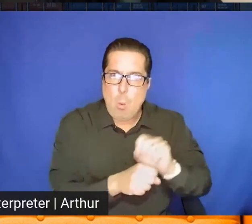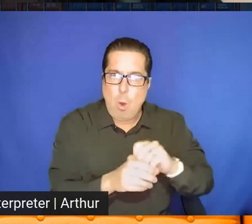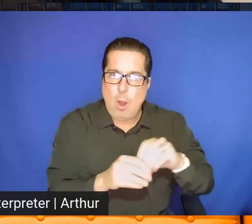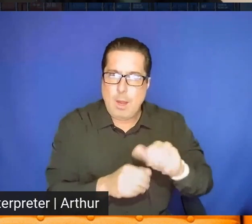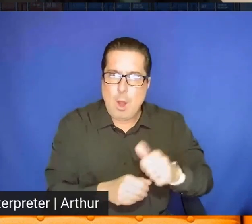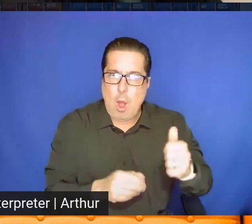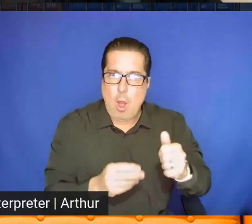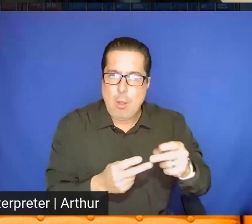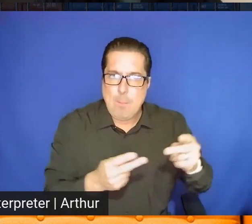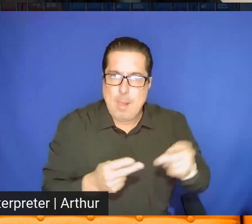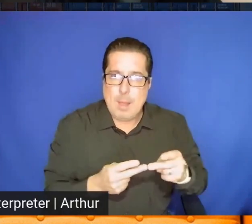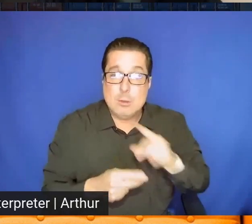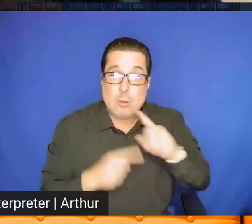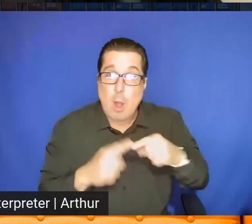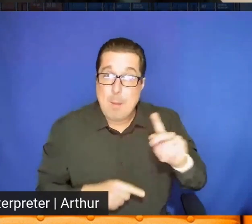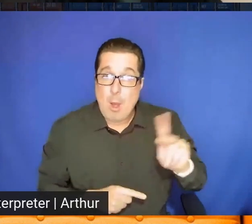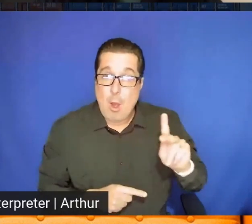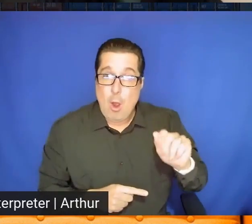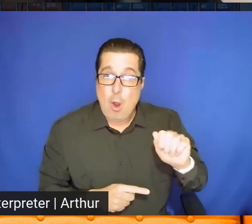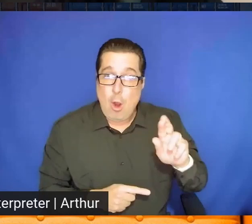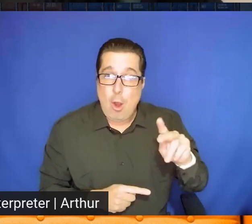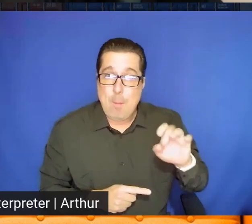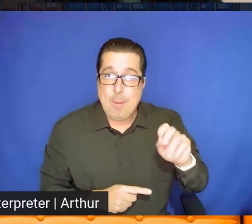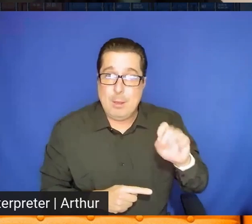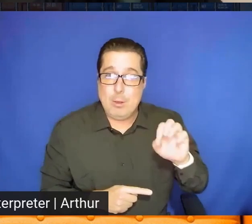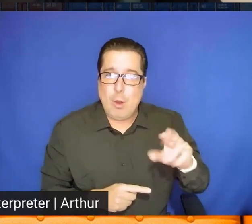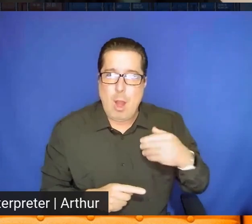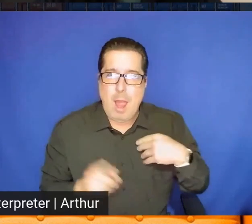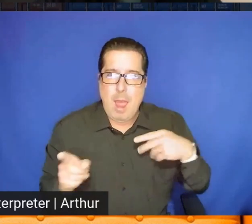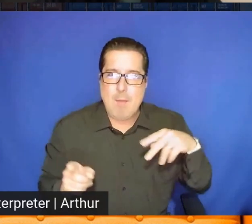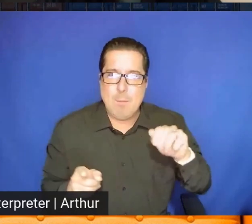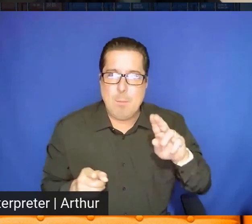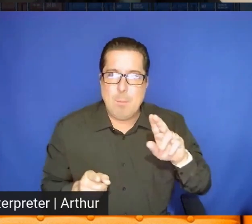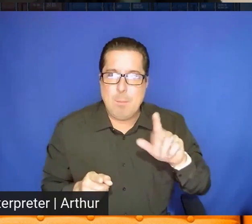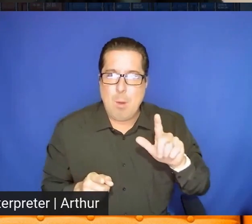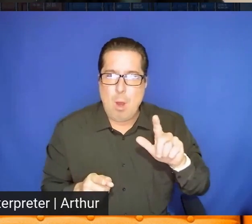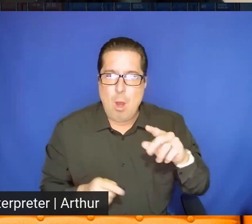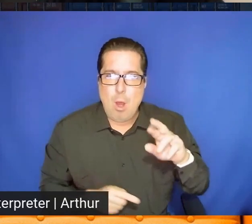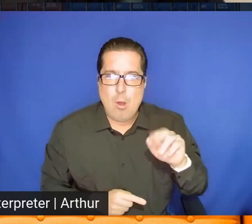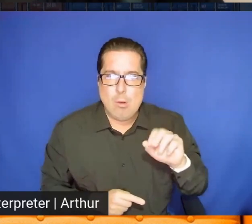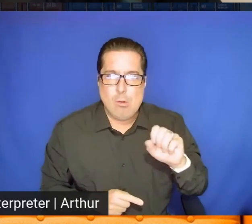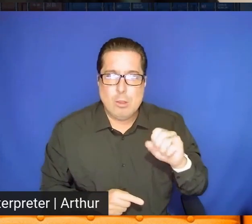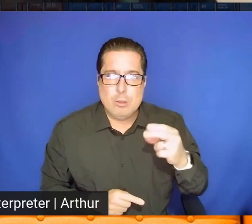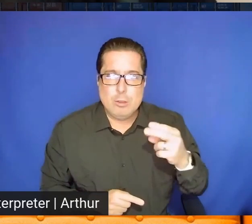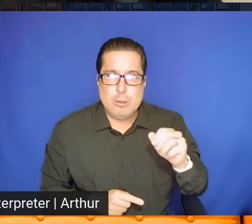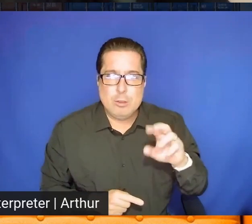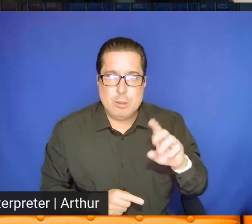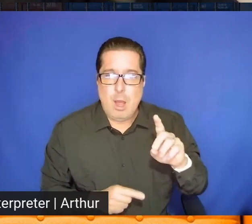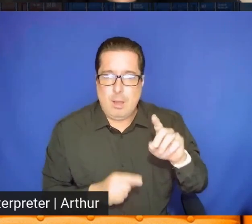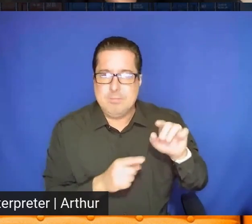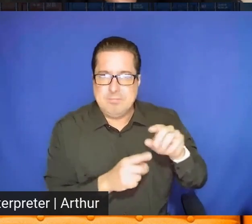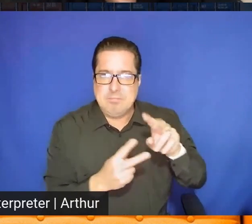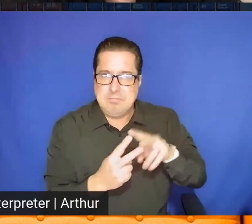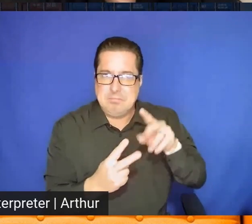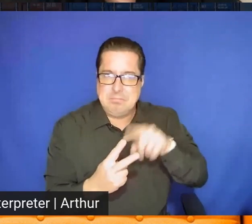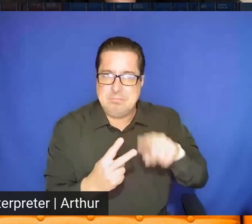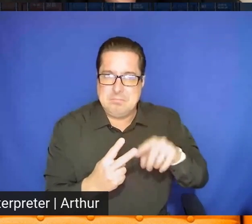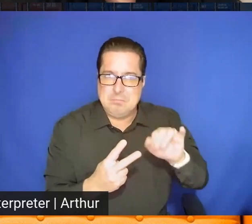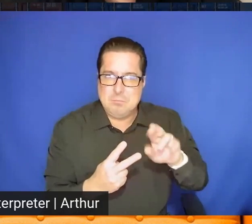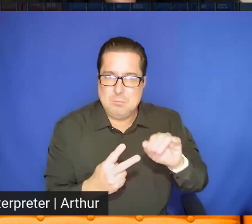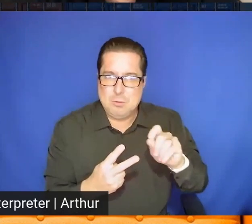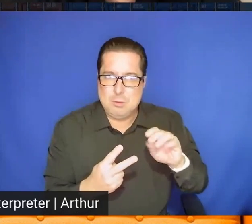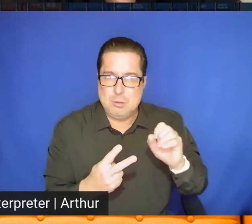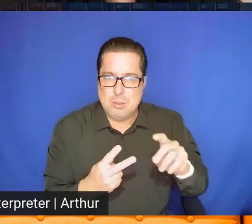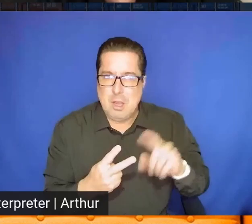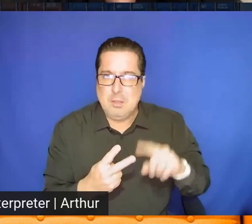to talk about Karpenter, we have Paul and Arshad. So Paul, go ahead and say hello and tell us what you do. Hey everybody, thanks for having